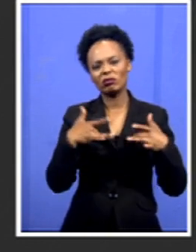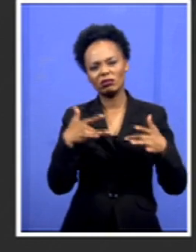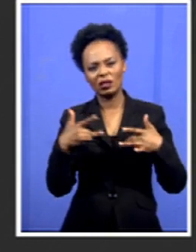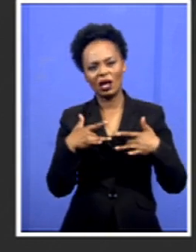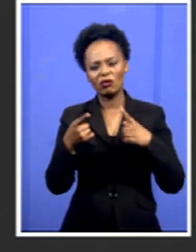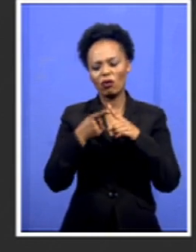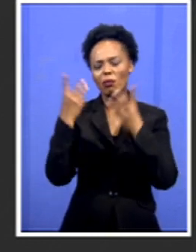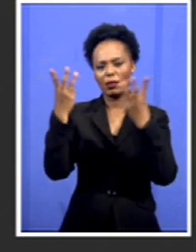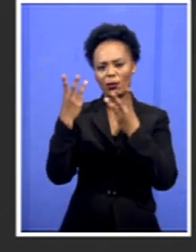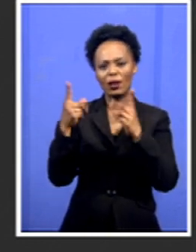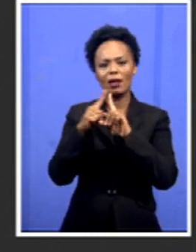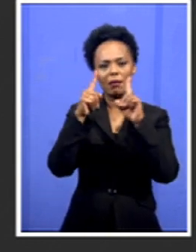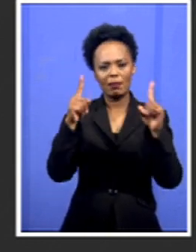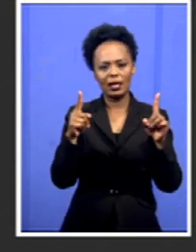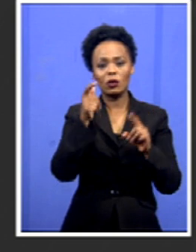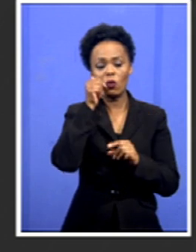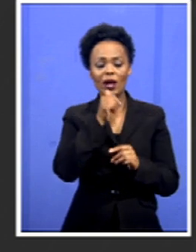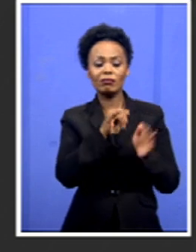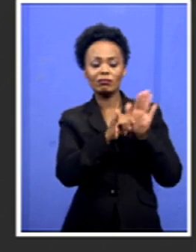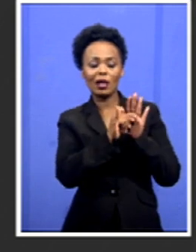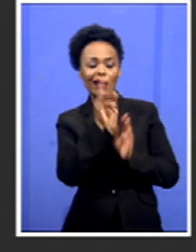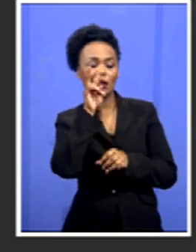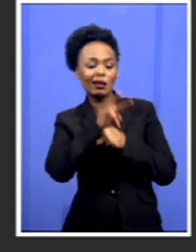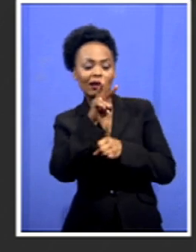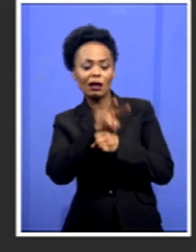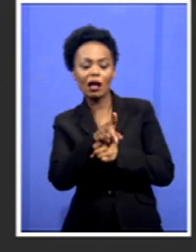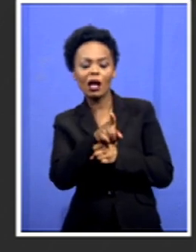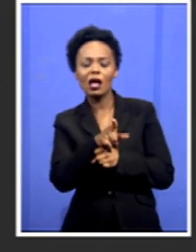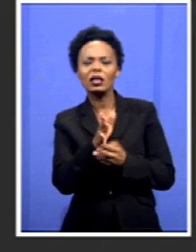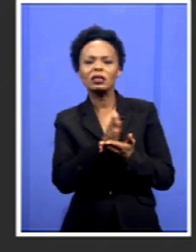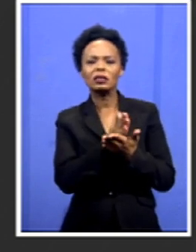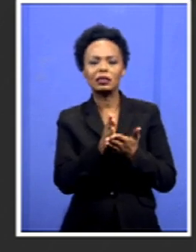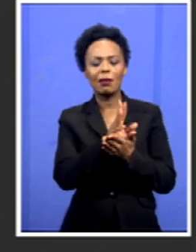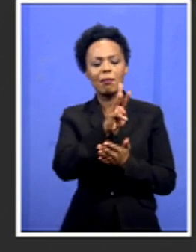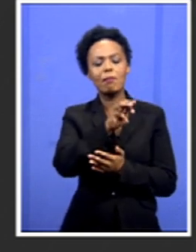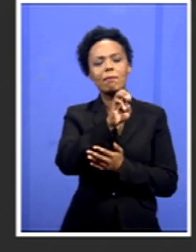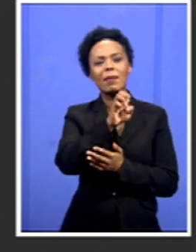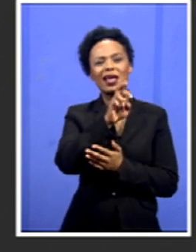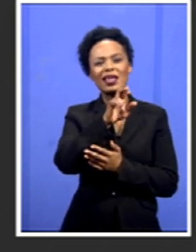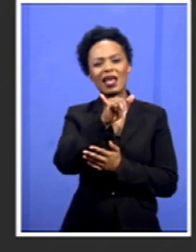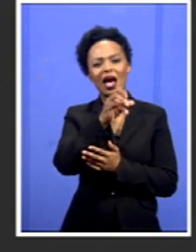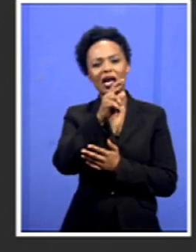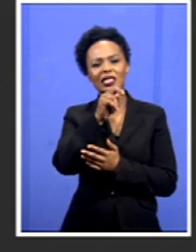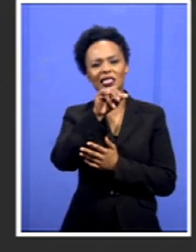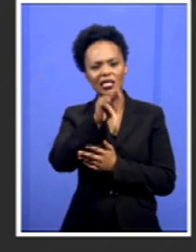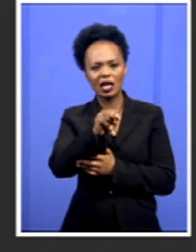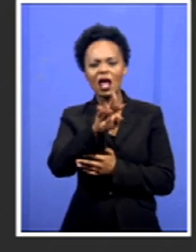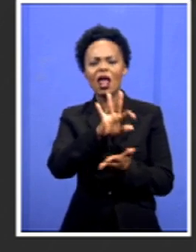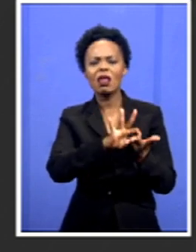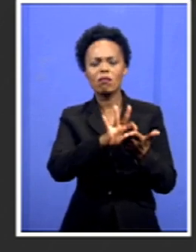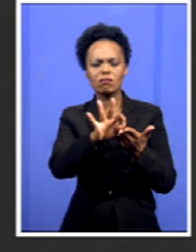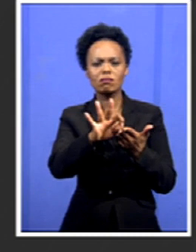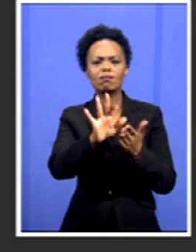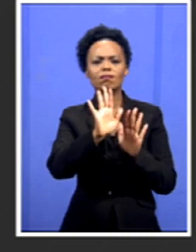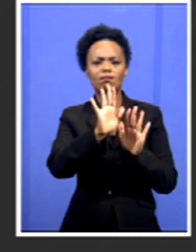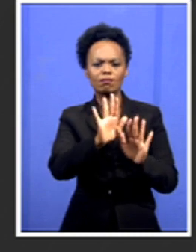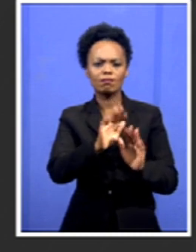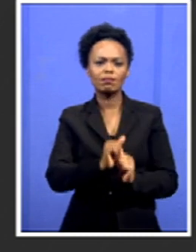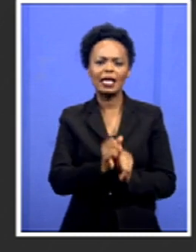residents. But you were speaking about the disparity, and Mayerton town itself is properly cleaned,